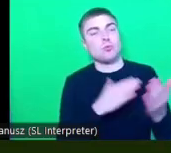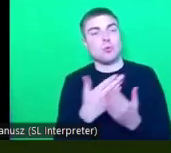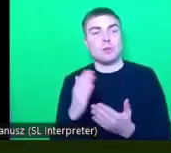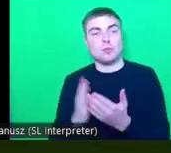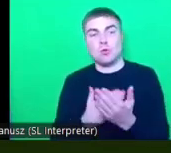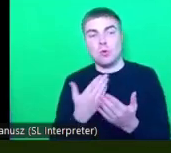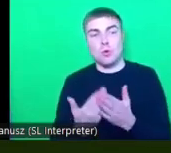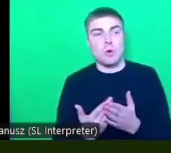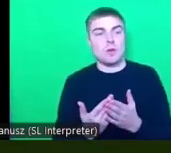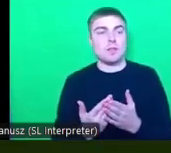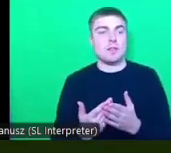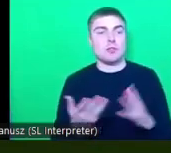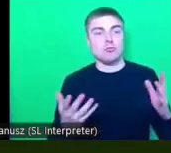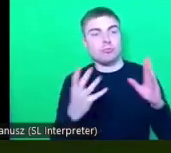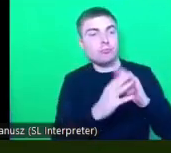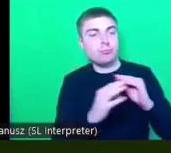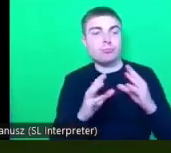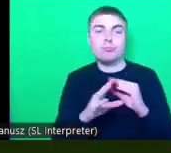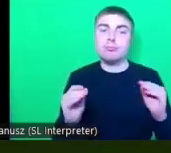on Monday. So